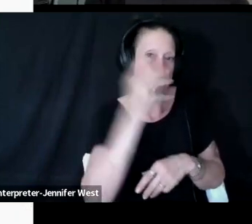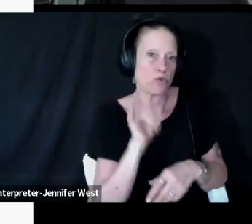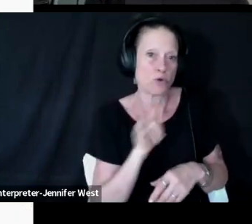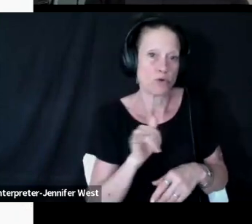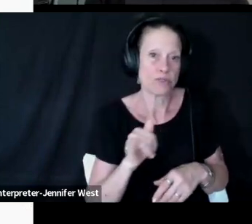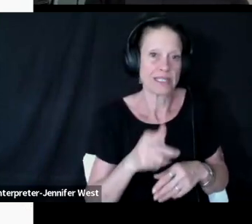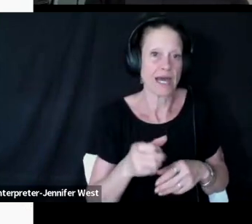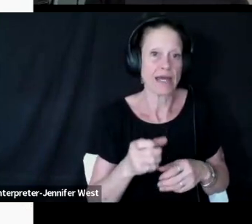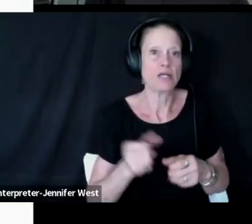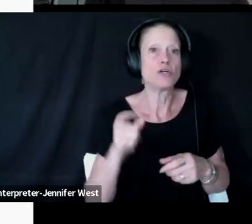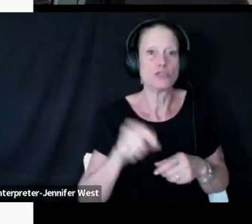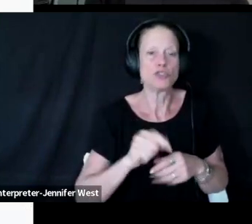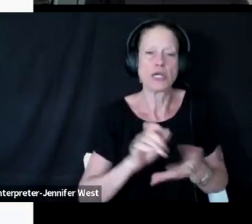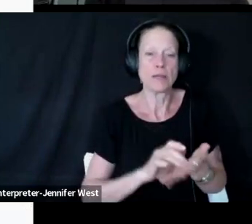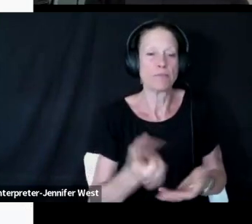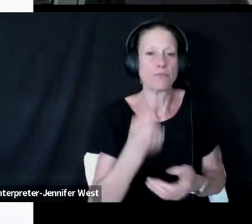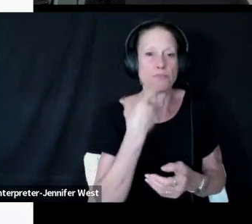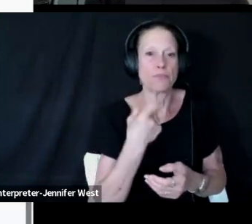medications, about 7 a day.